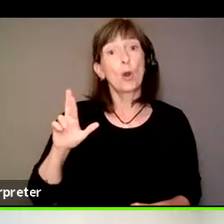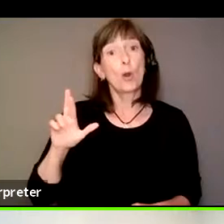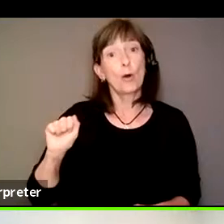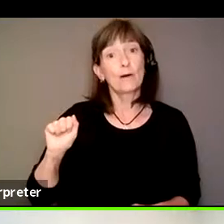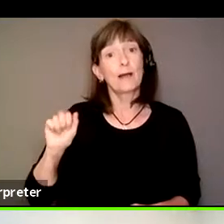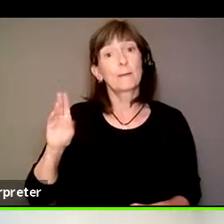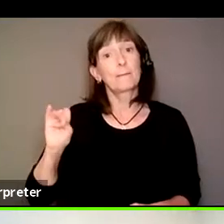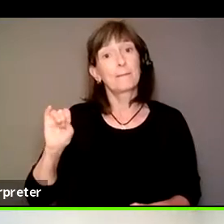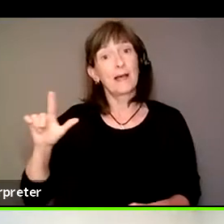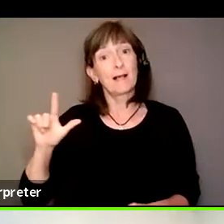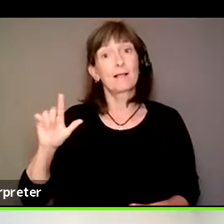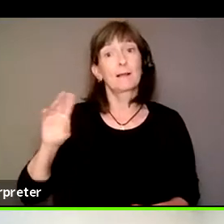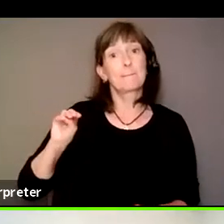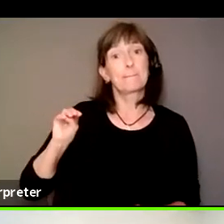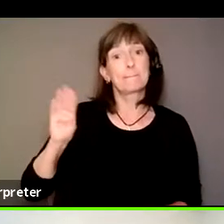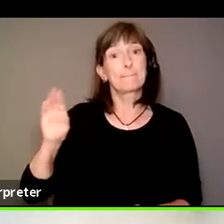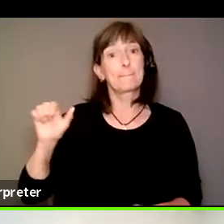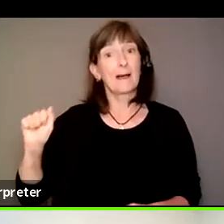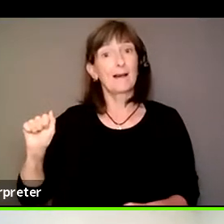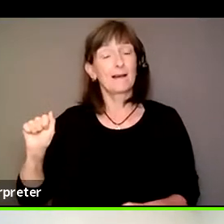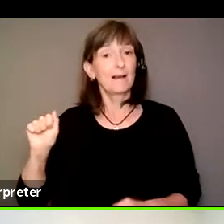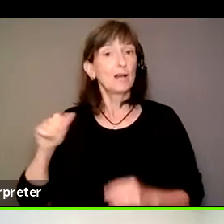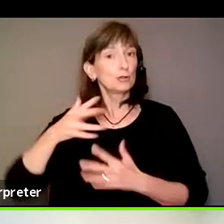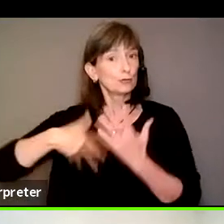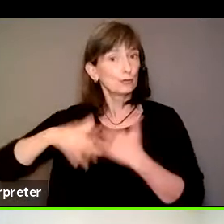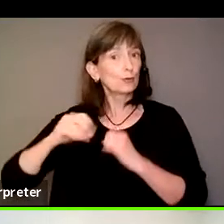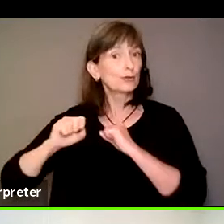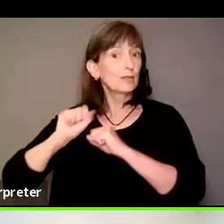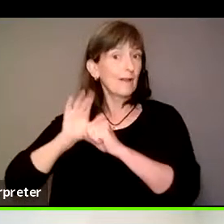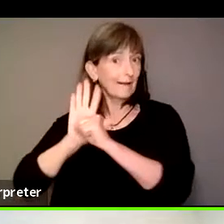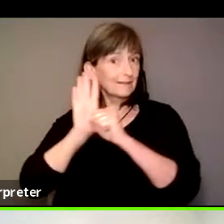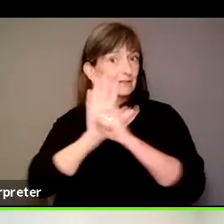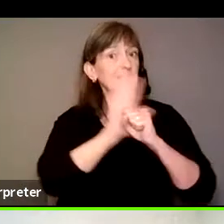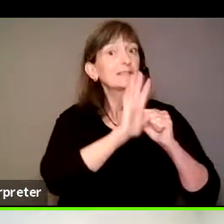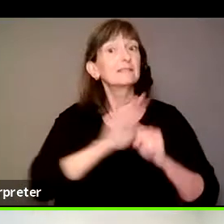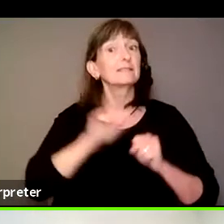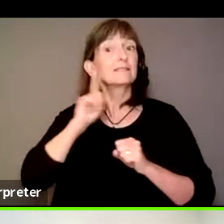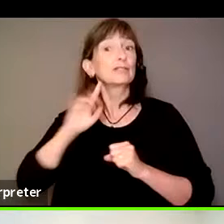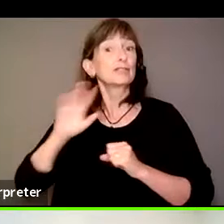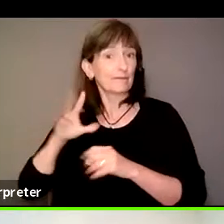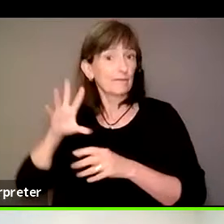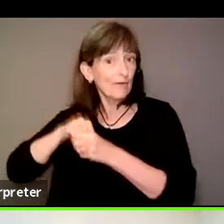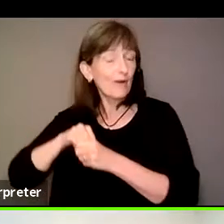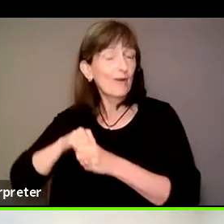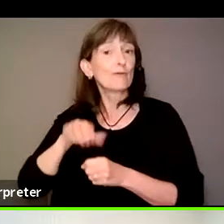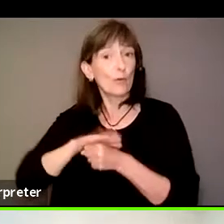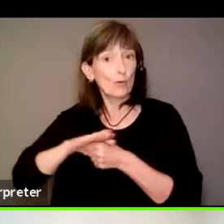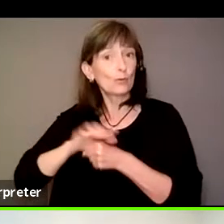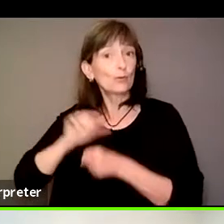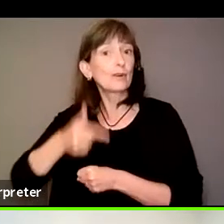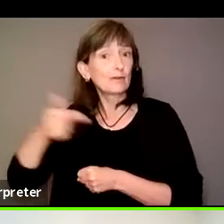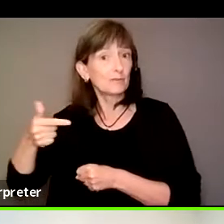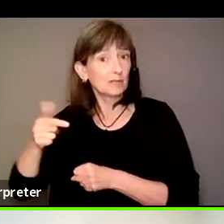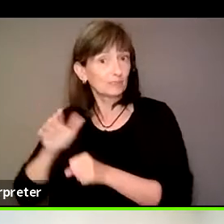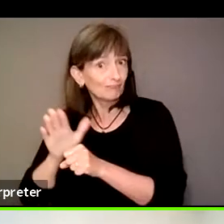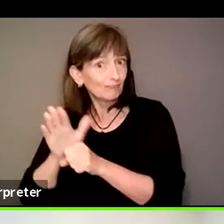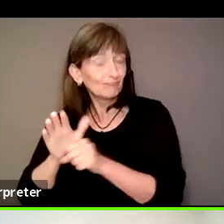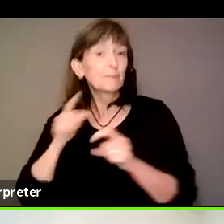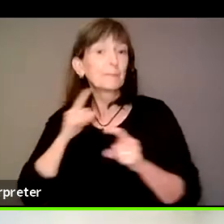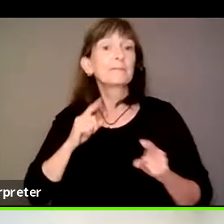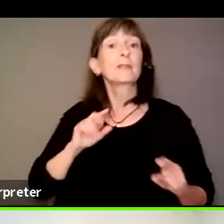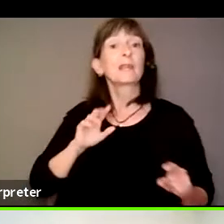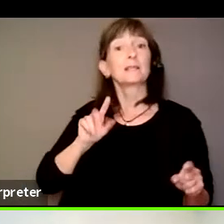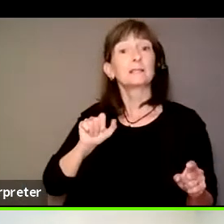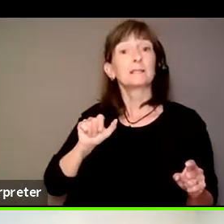activist who's been contributing her thoughts on diversity at the local government level. And Tom Rose, who is the Indigenous Mayor